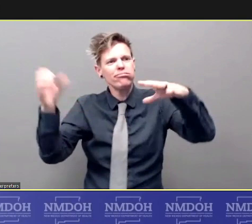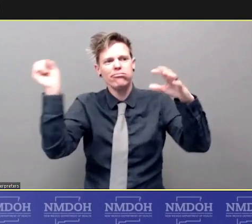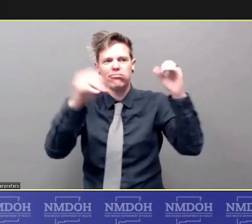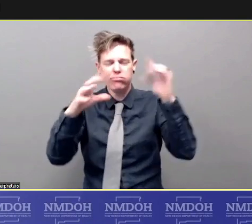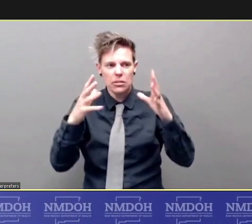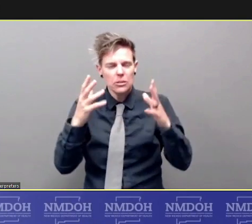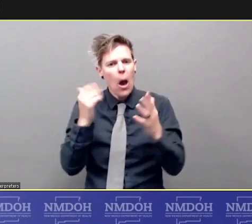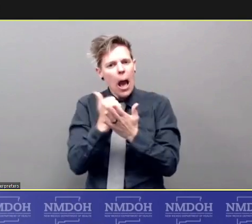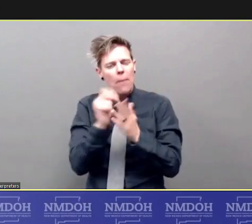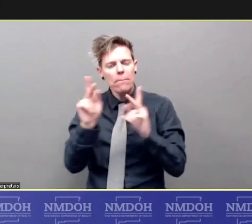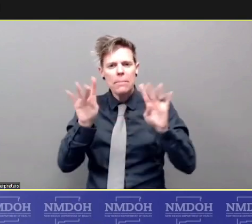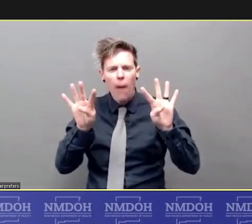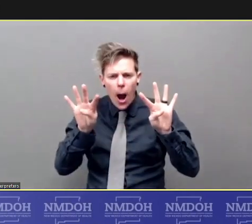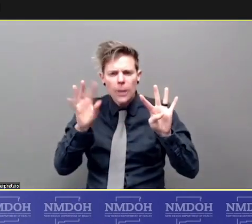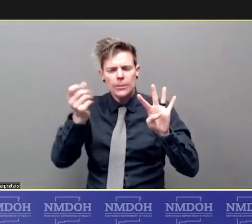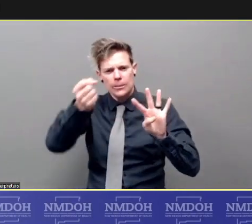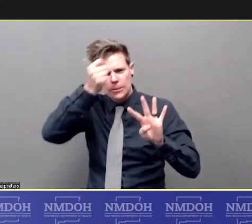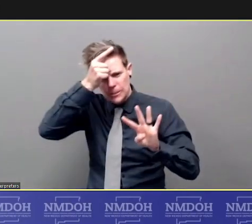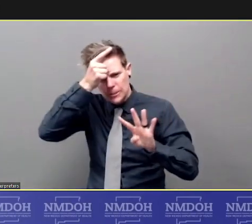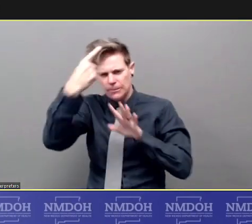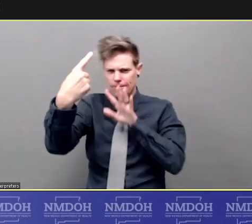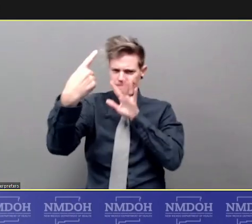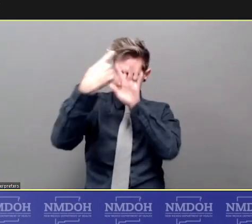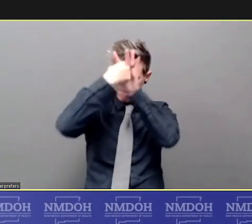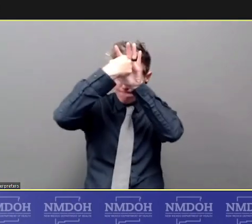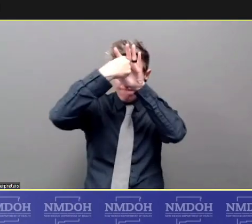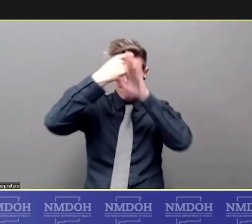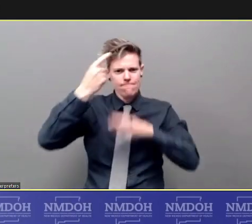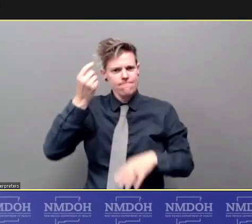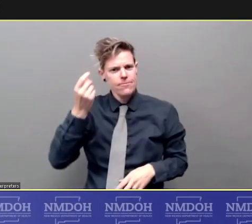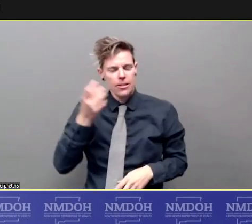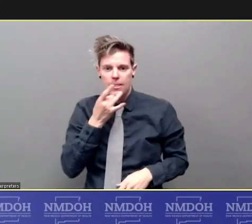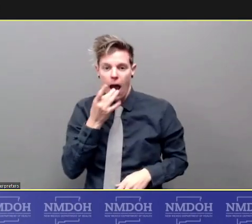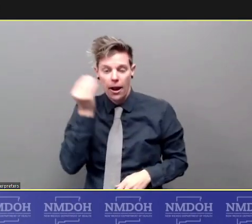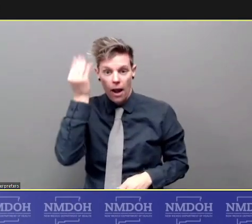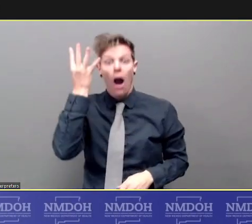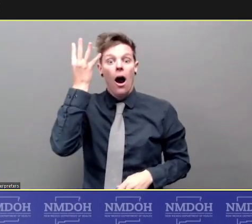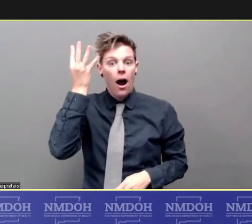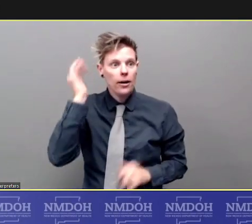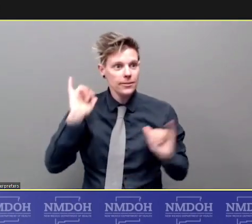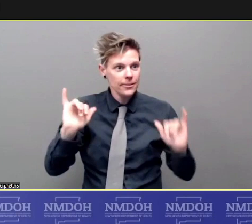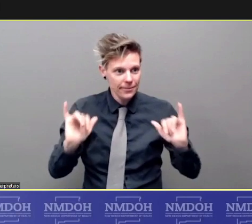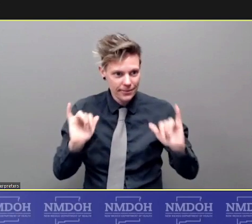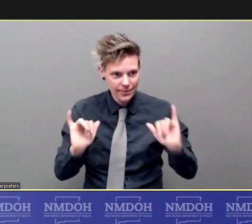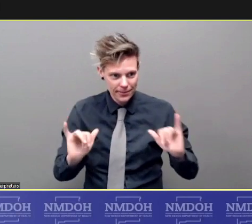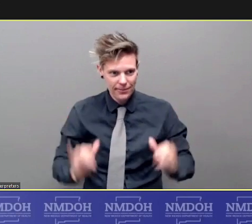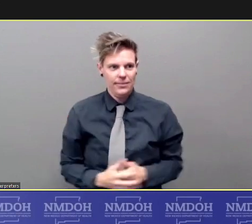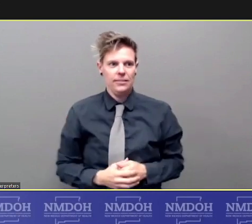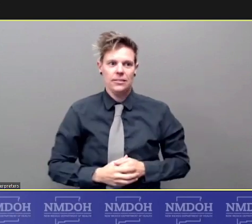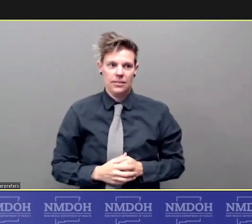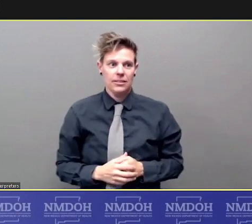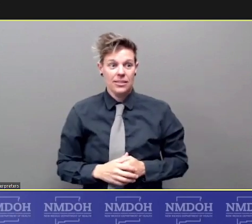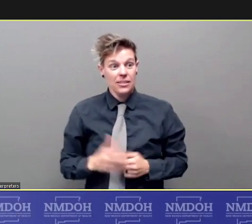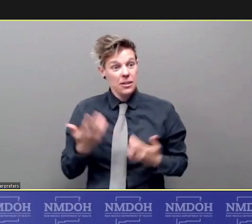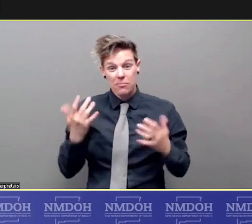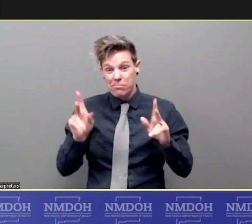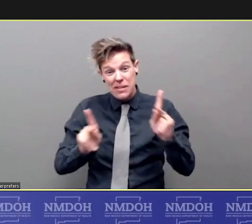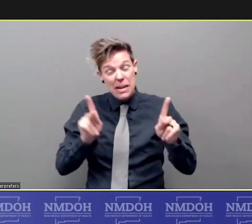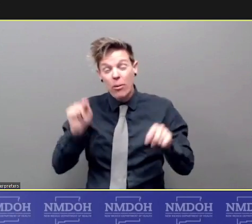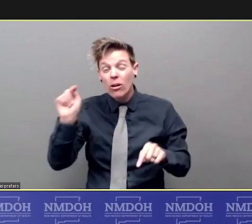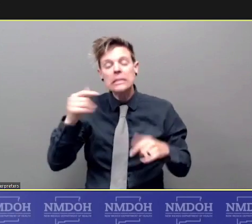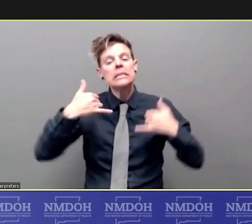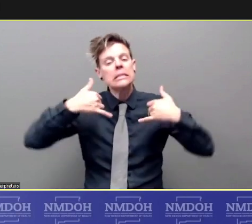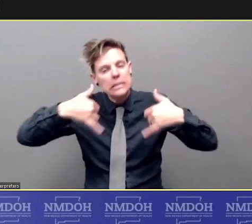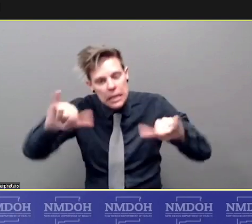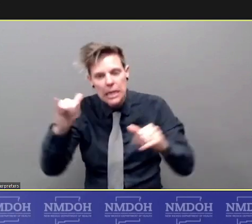prevent our community from getting sick, and you know, we know people are still dying and getting sick, so do everything we can